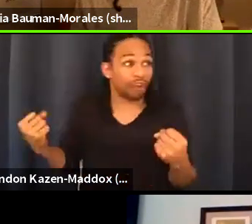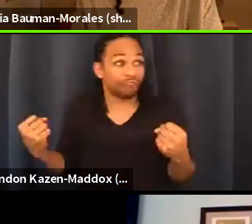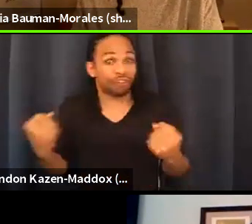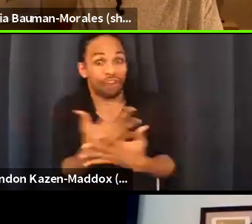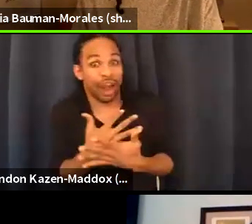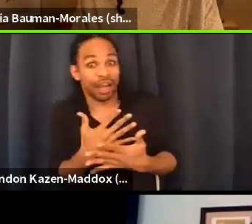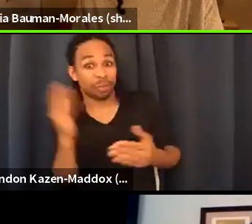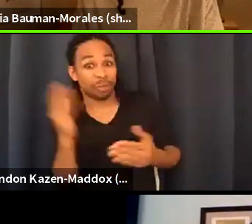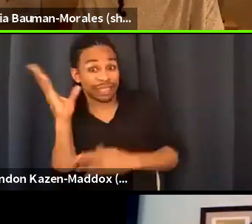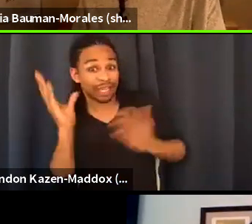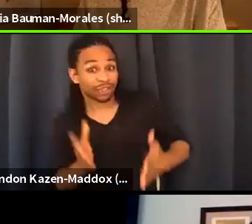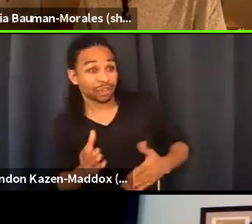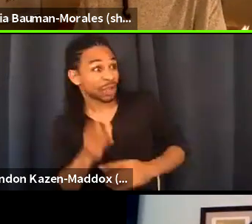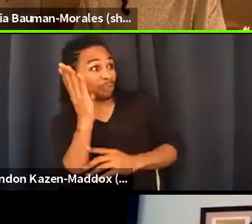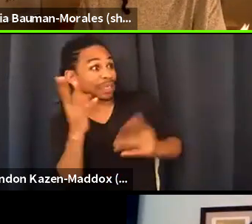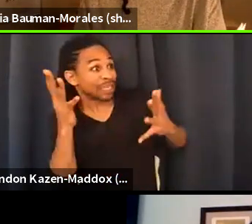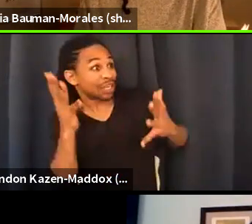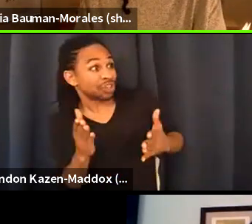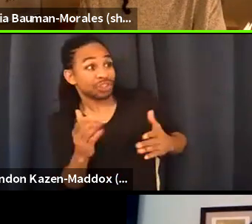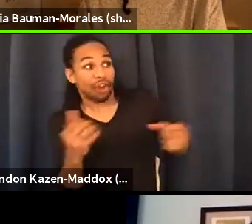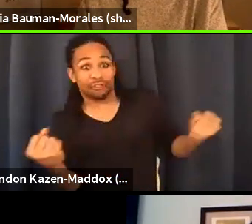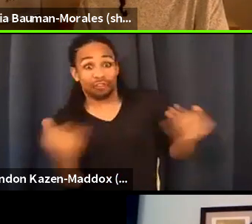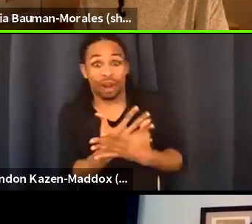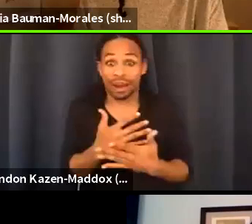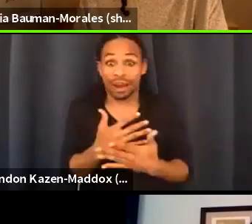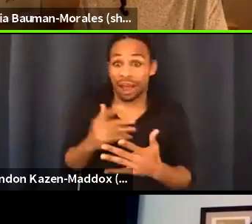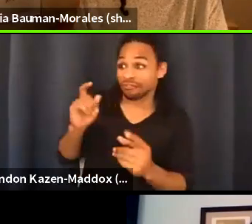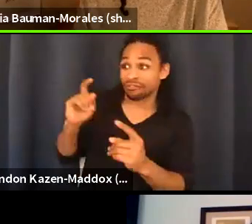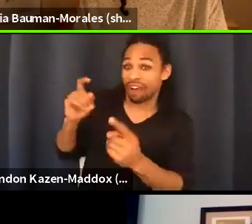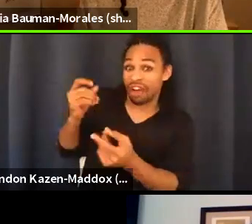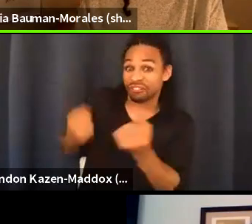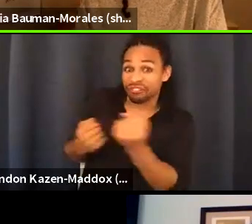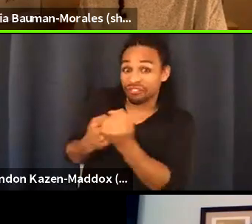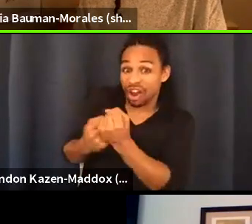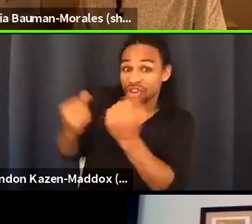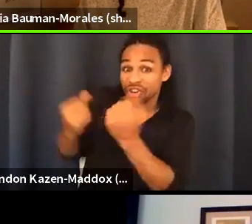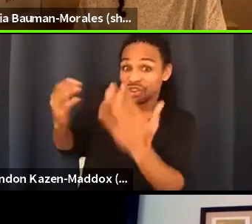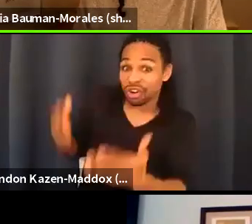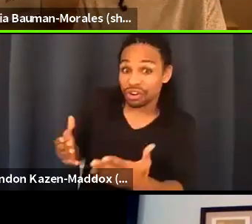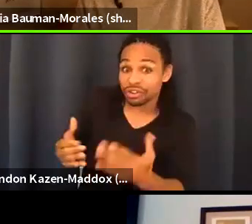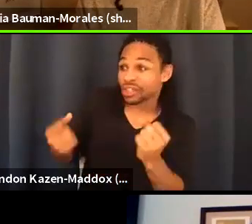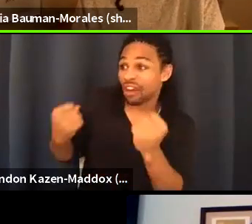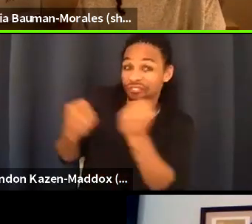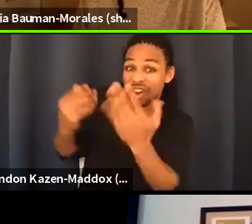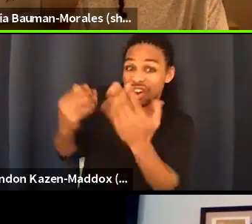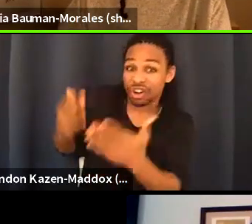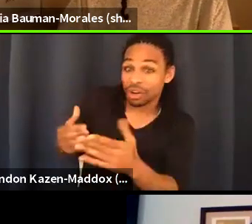afraid of donors. And everyone, even the crew, is afraid of the crew."